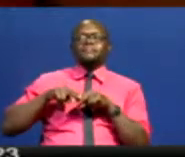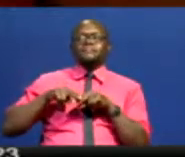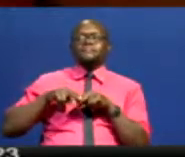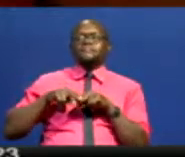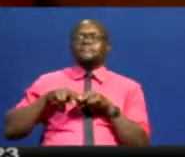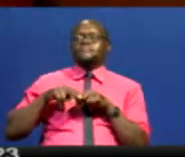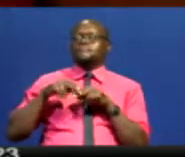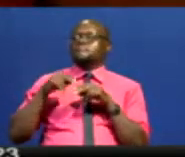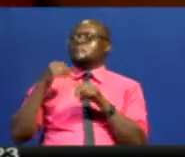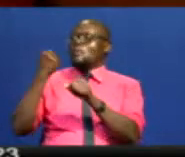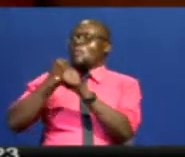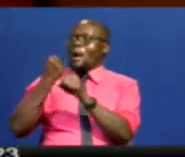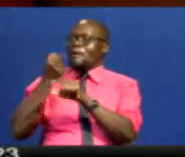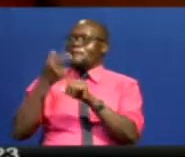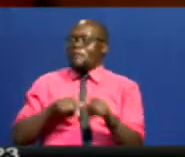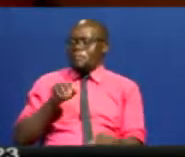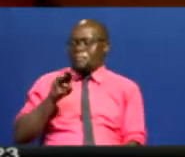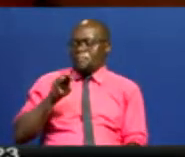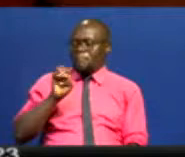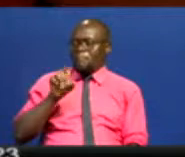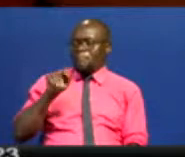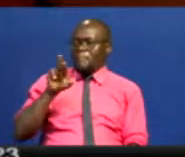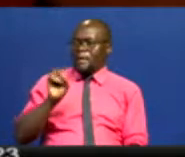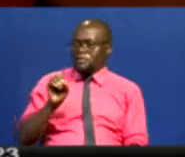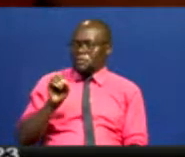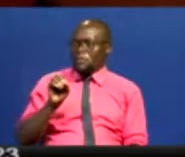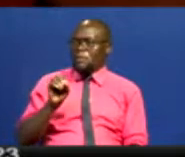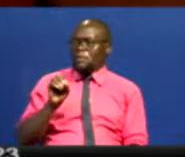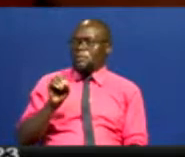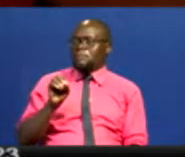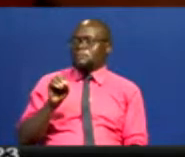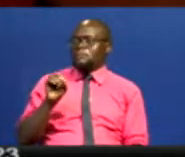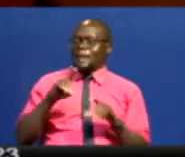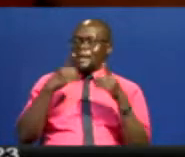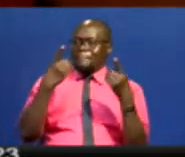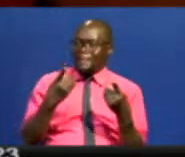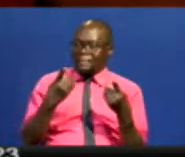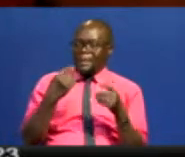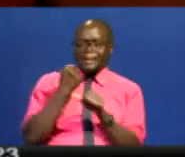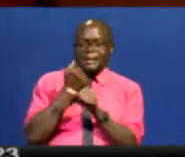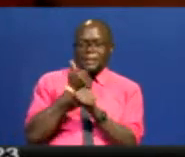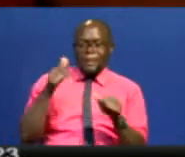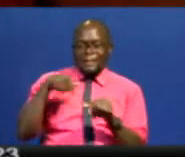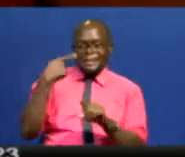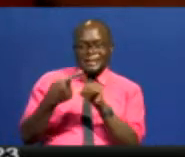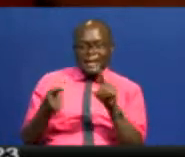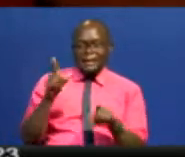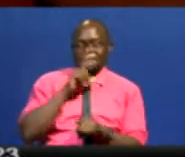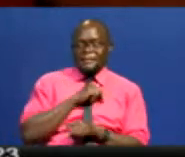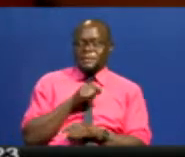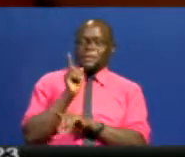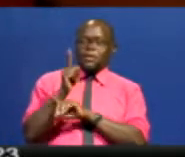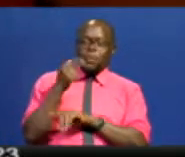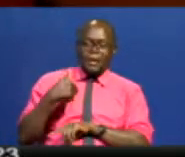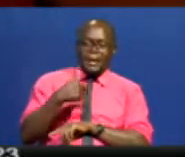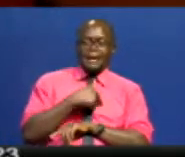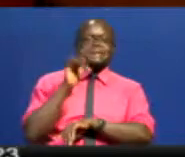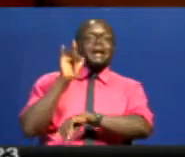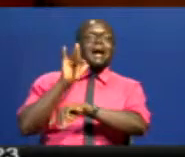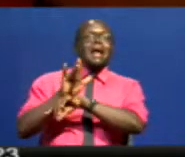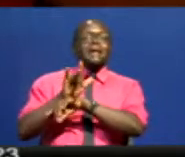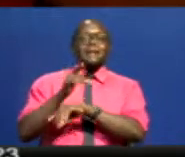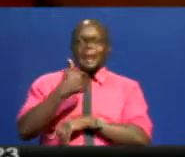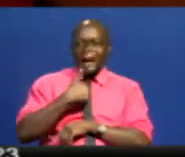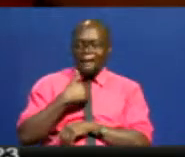from our meteorological department, which they did very well this year. They warned us early enough that there